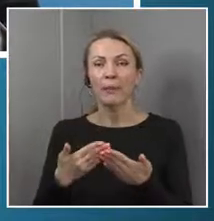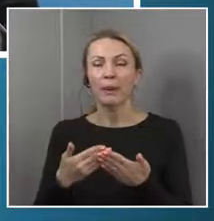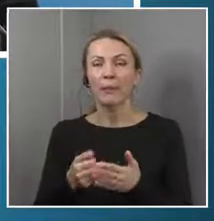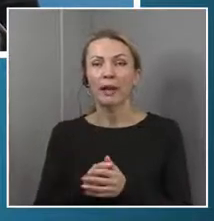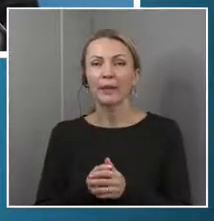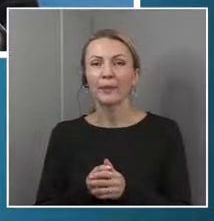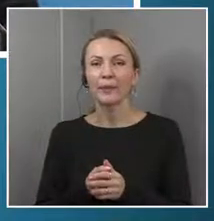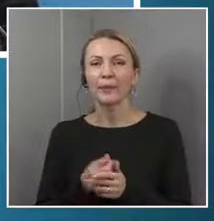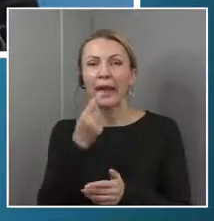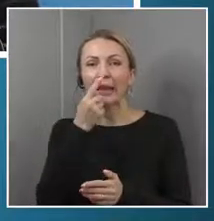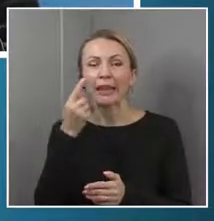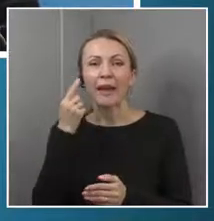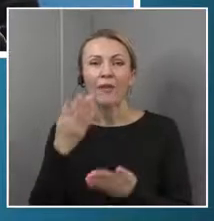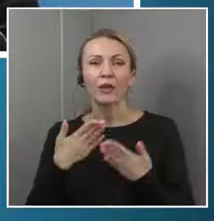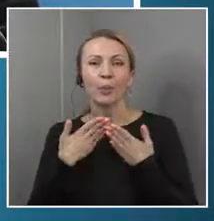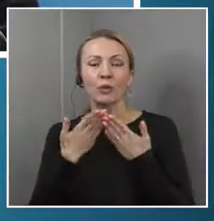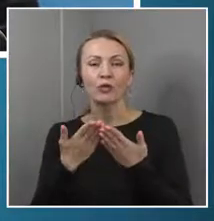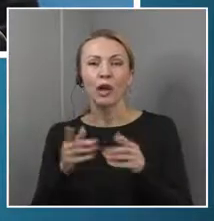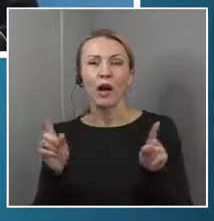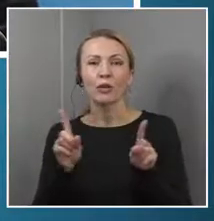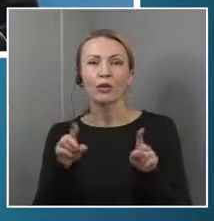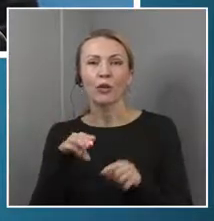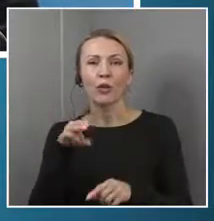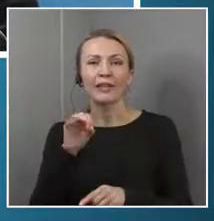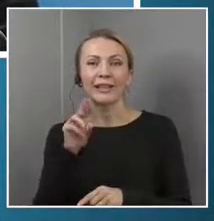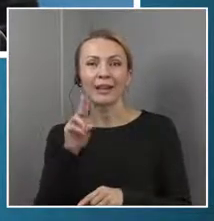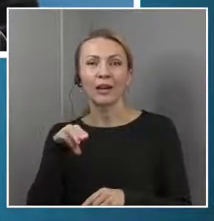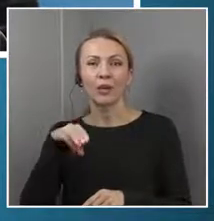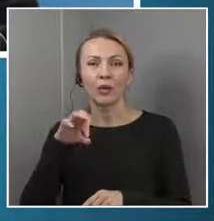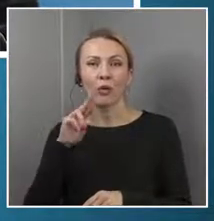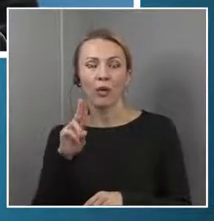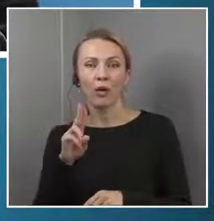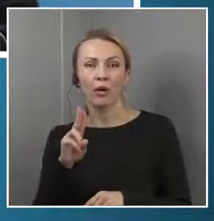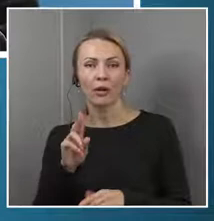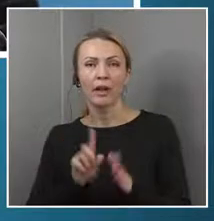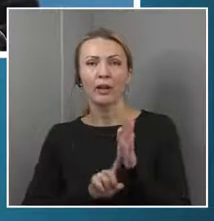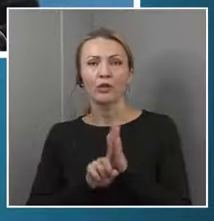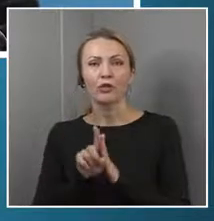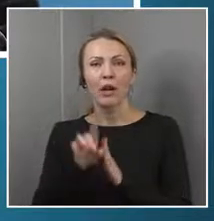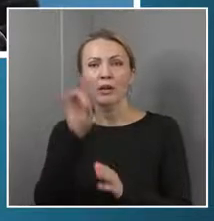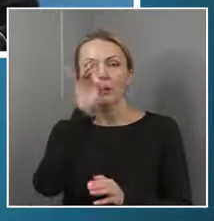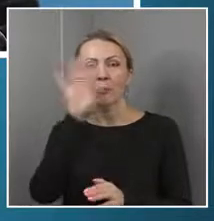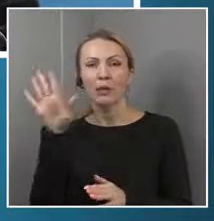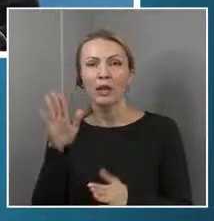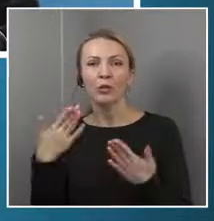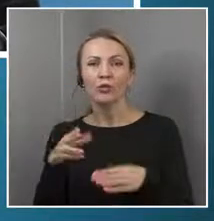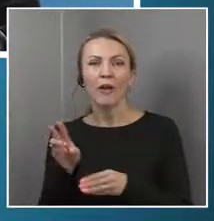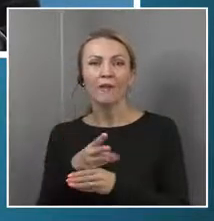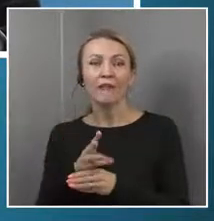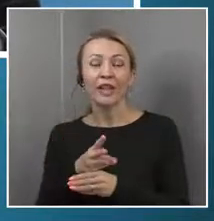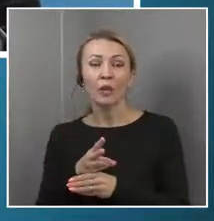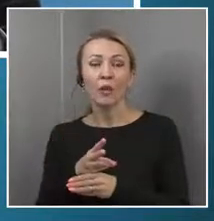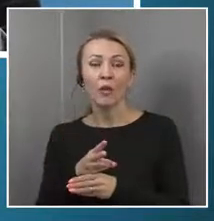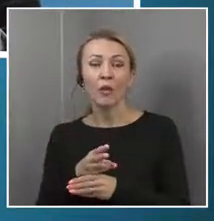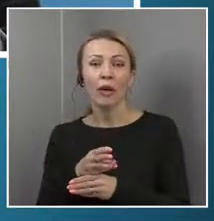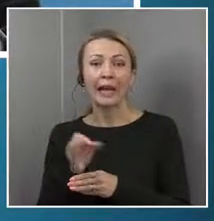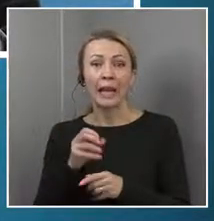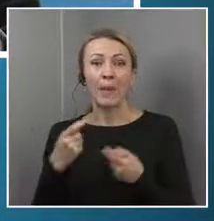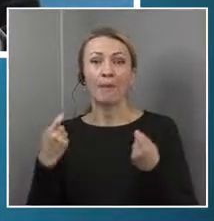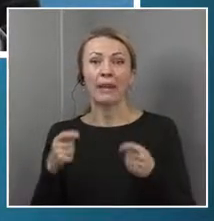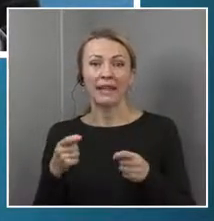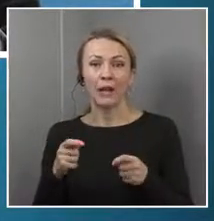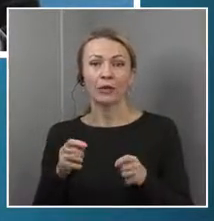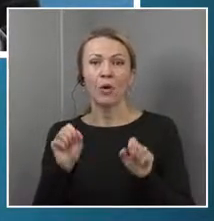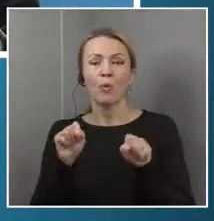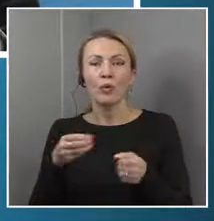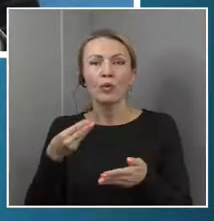the videos that go viral on TikTok are being sold as NFTs, for example. And I think